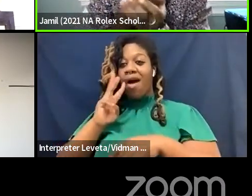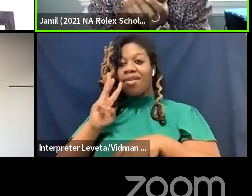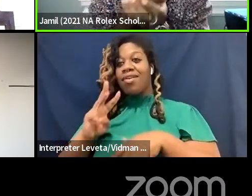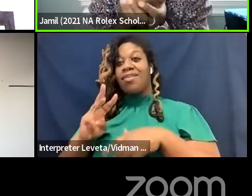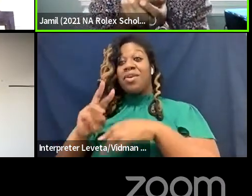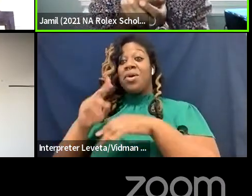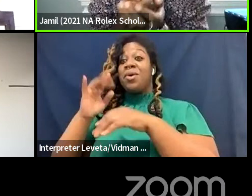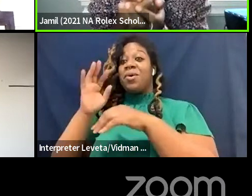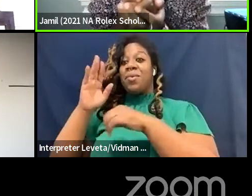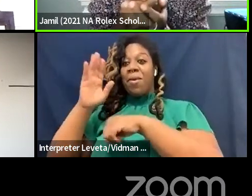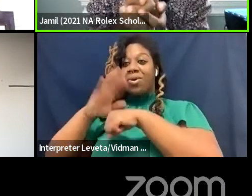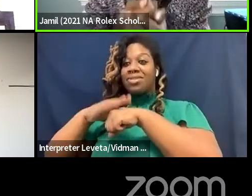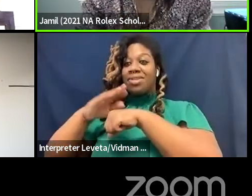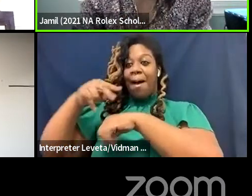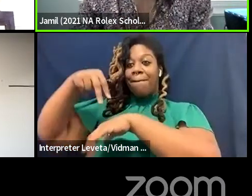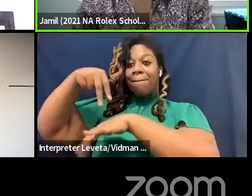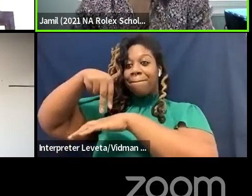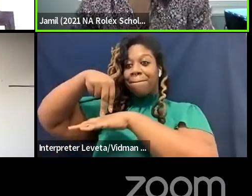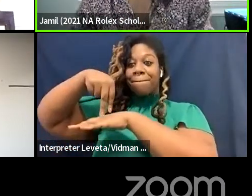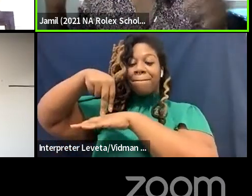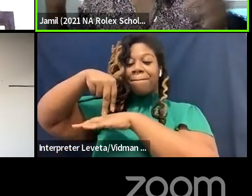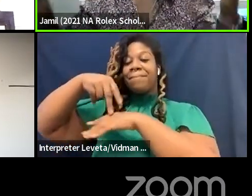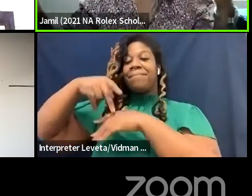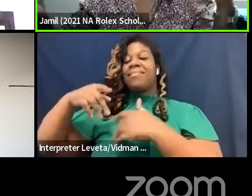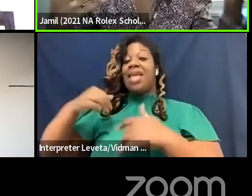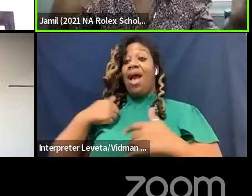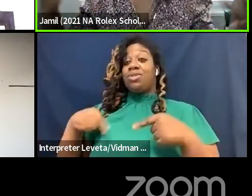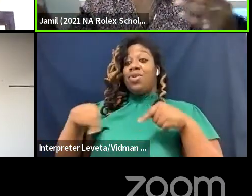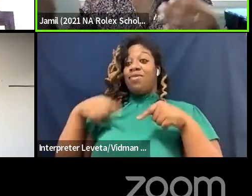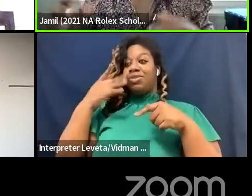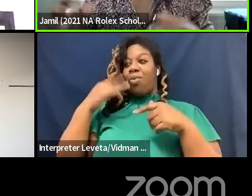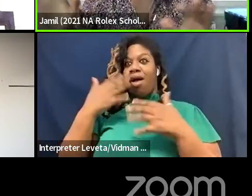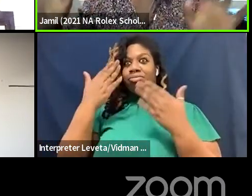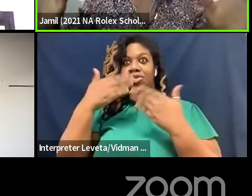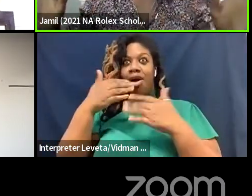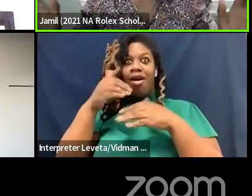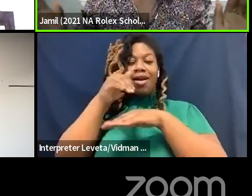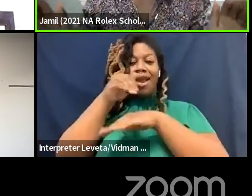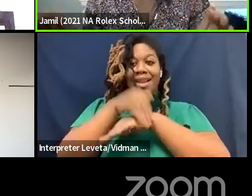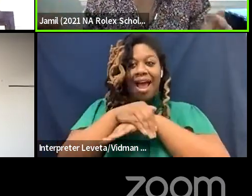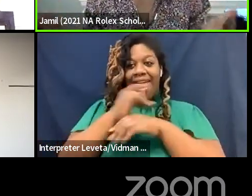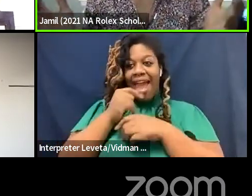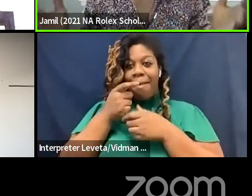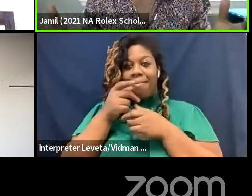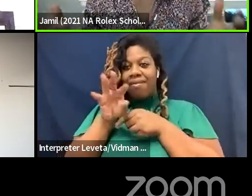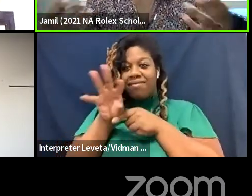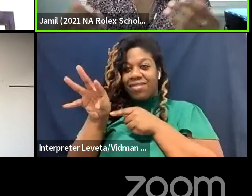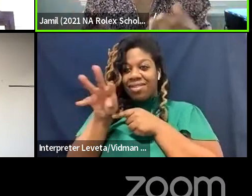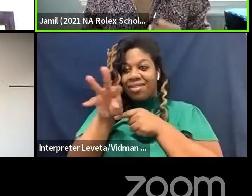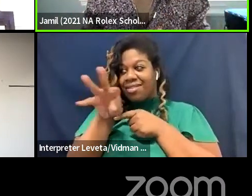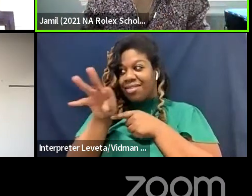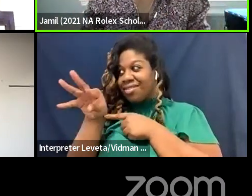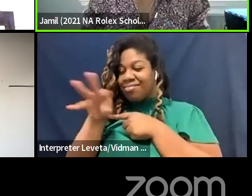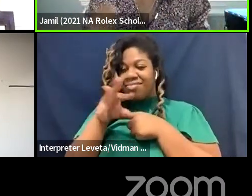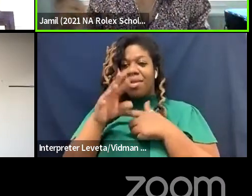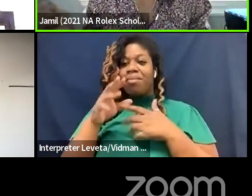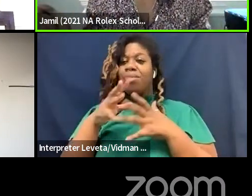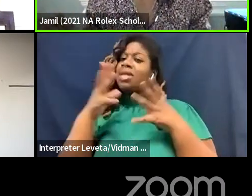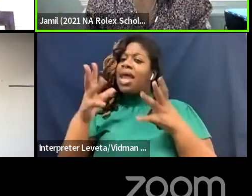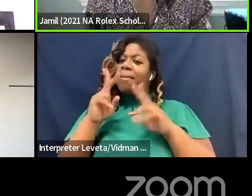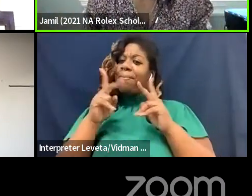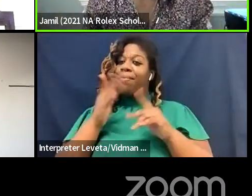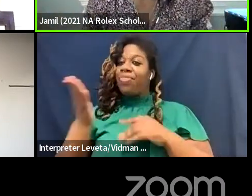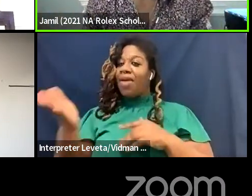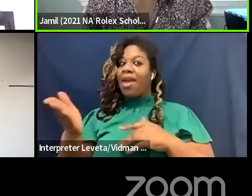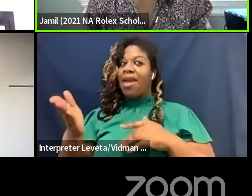got the flashlight, and just like, but there were a whole bunch of people around me. So, I felt like comfortable. And there was a whole